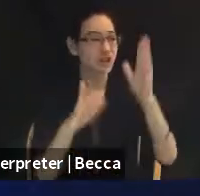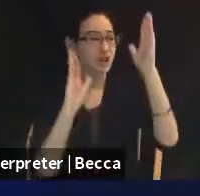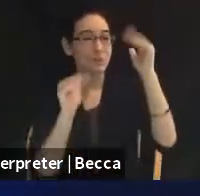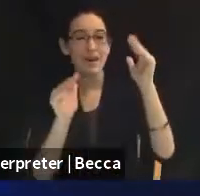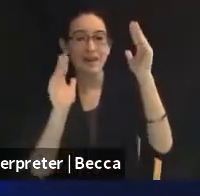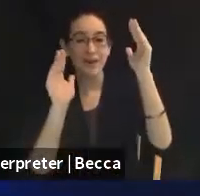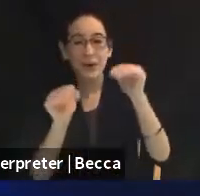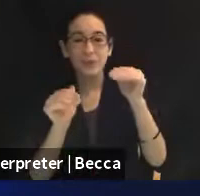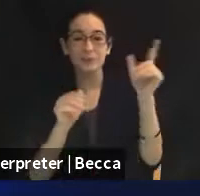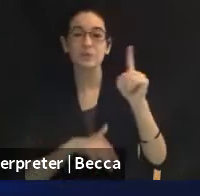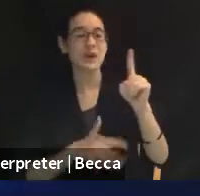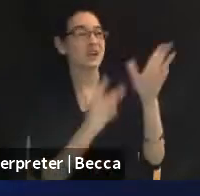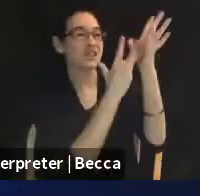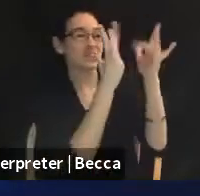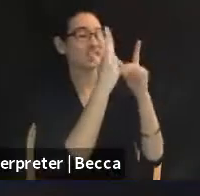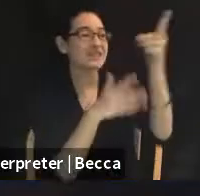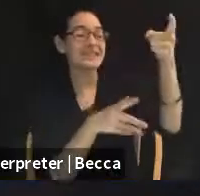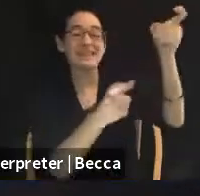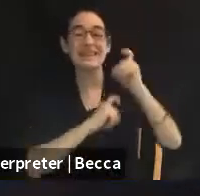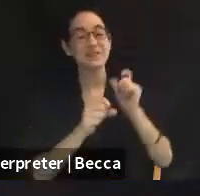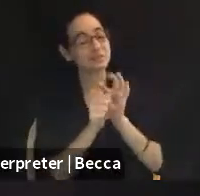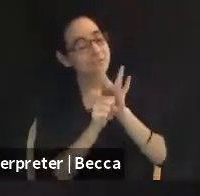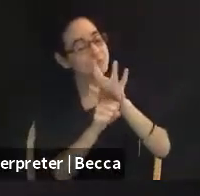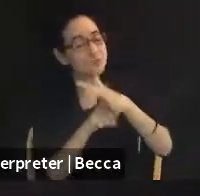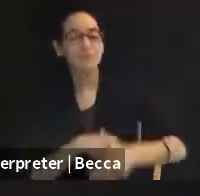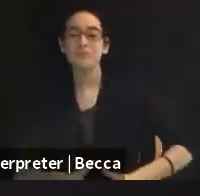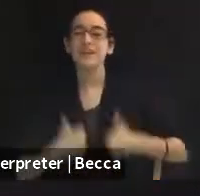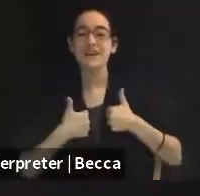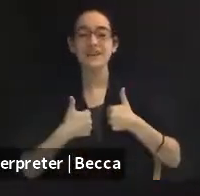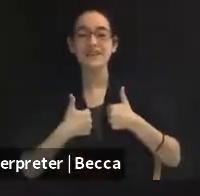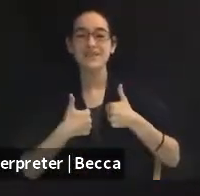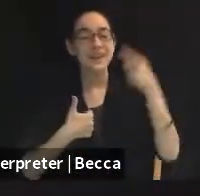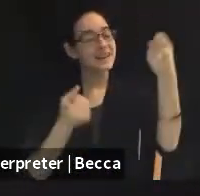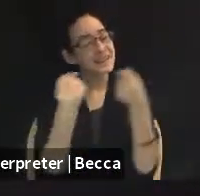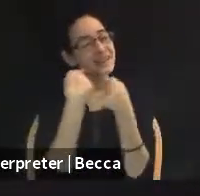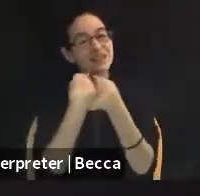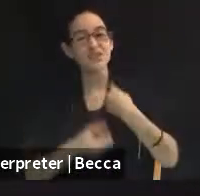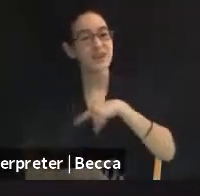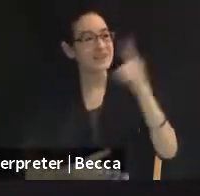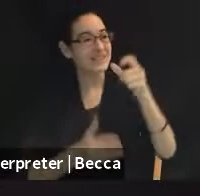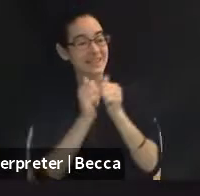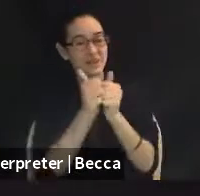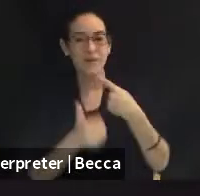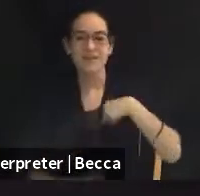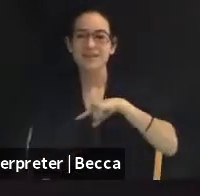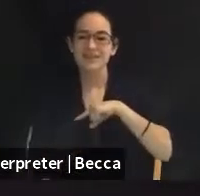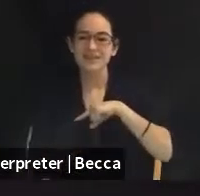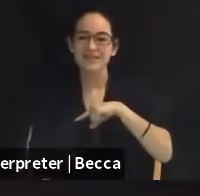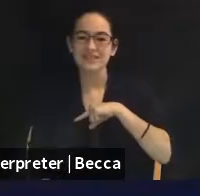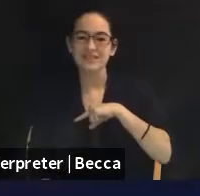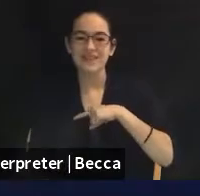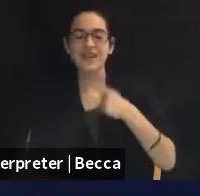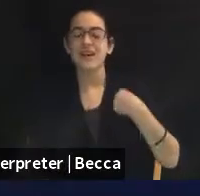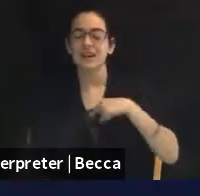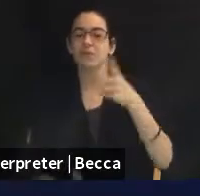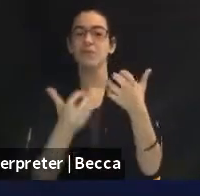named Jesus who offers abundant life for us and with us. And we want to help you take those baby steps toward the